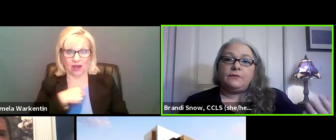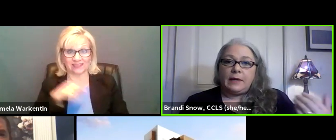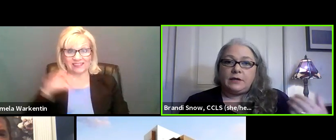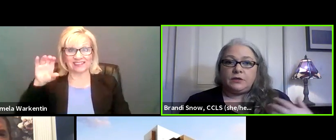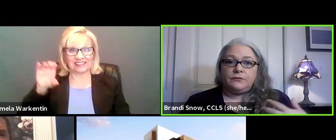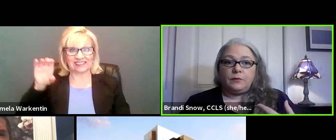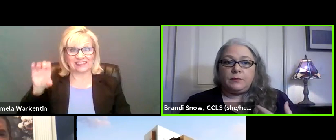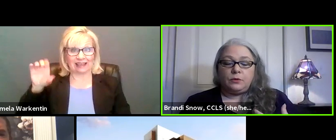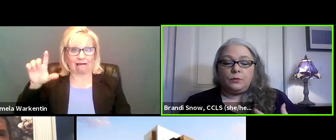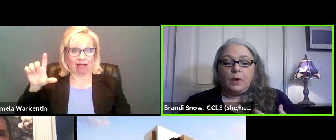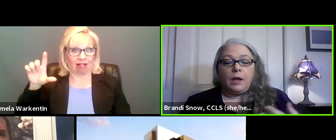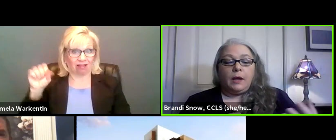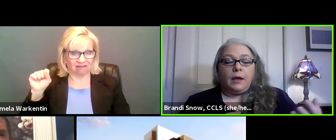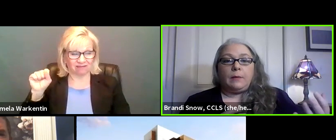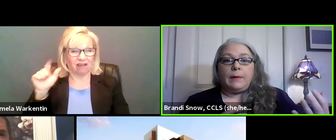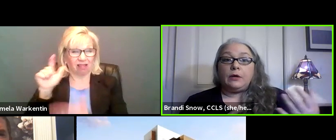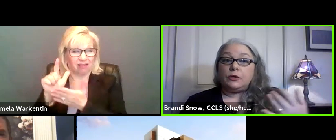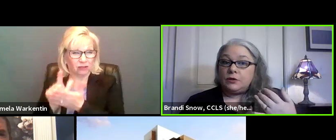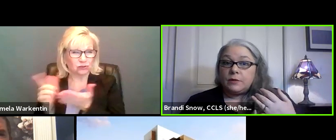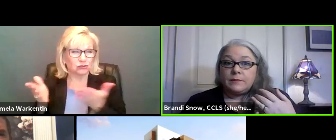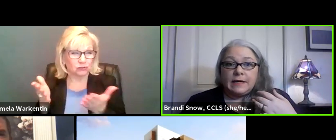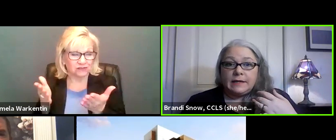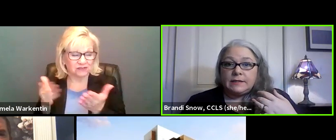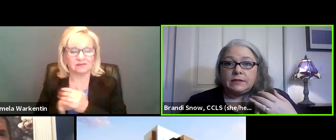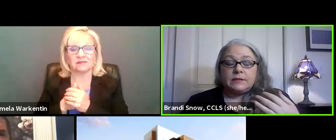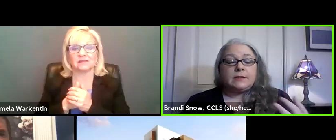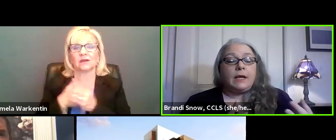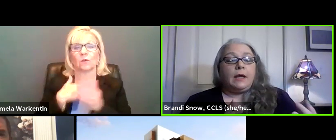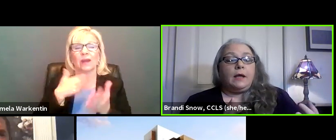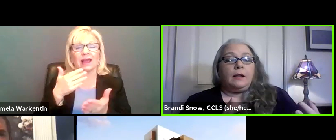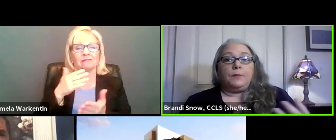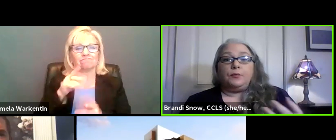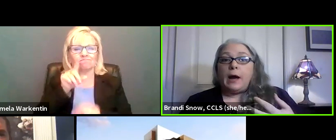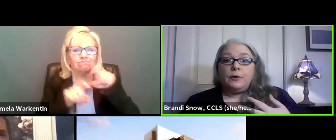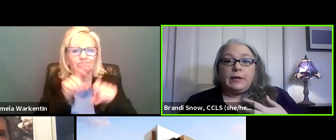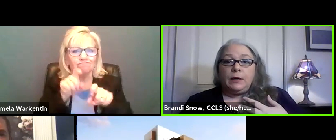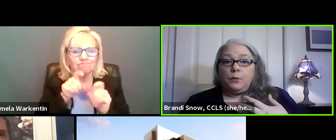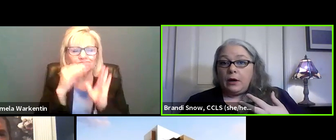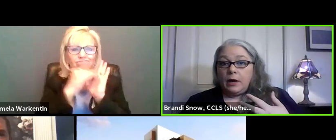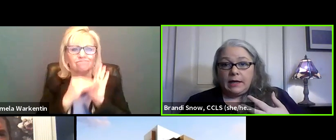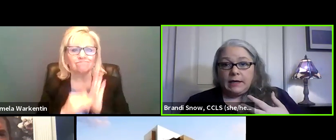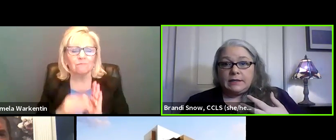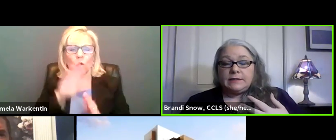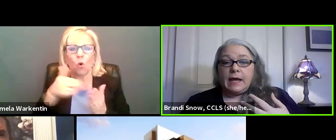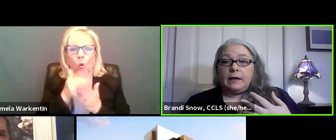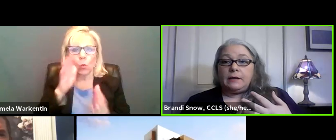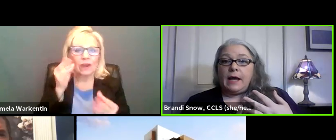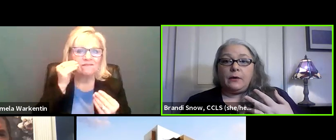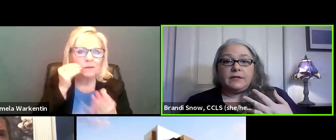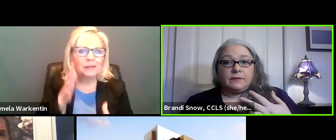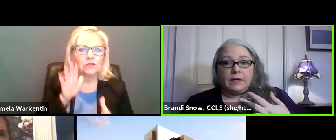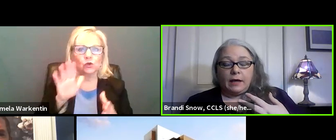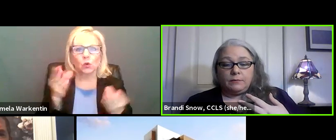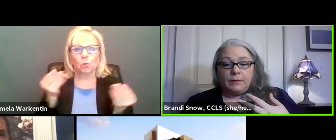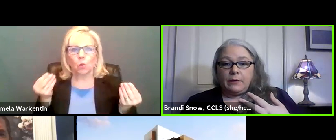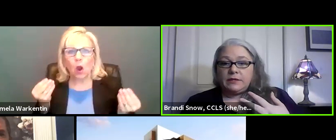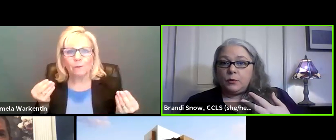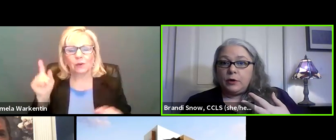of that information from you about your circumstances, the property, where it is, and how